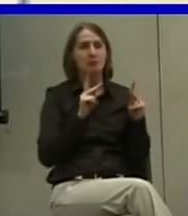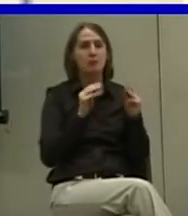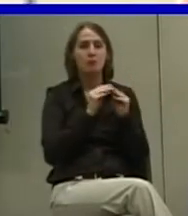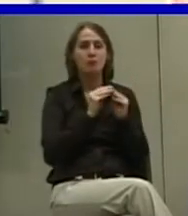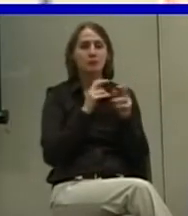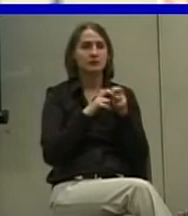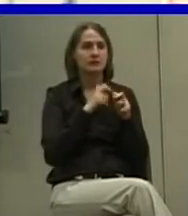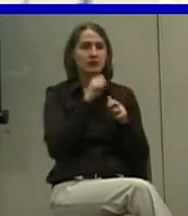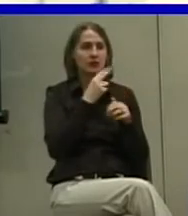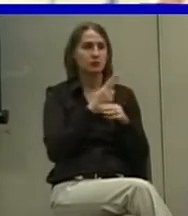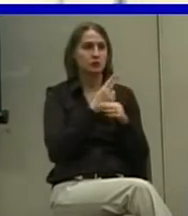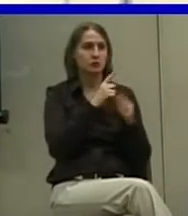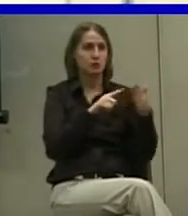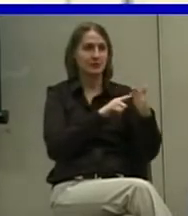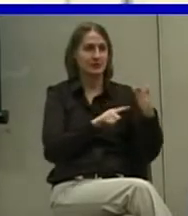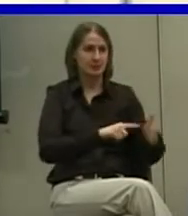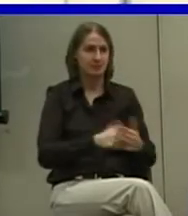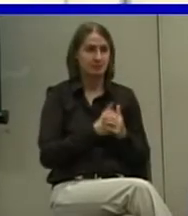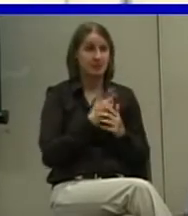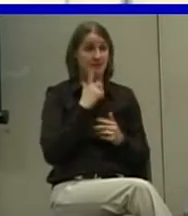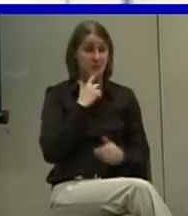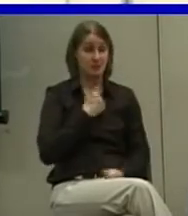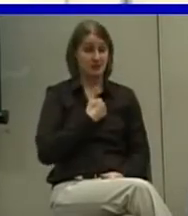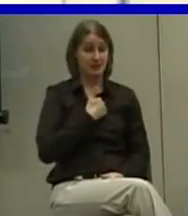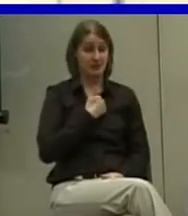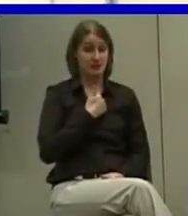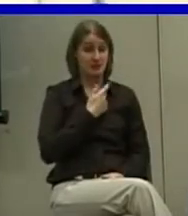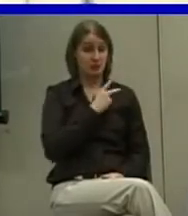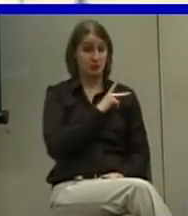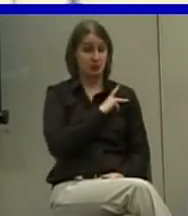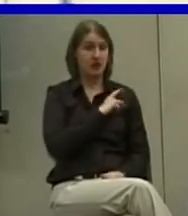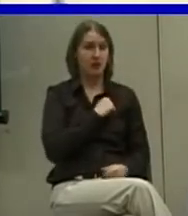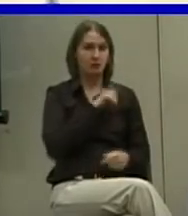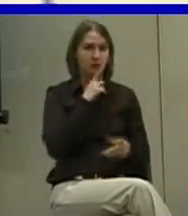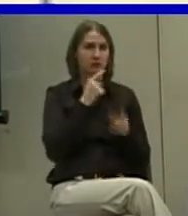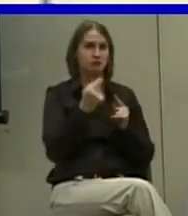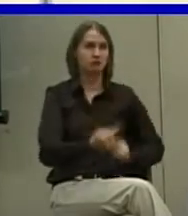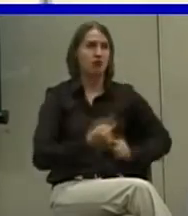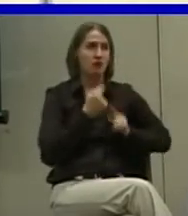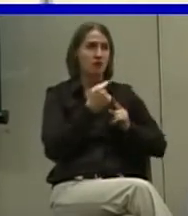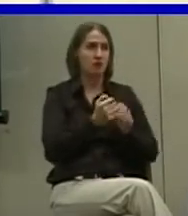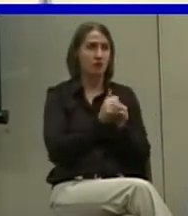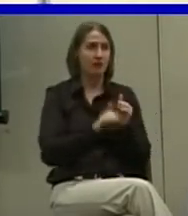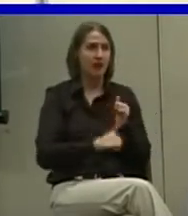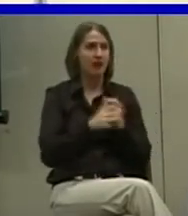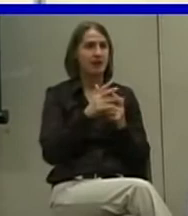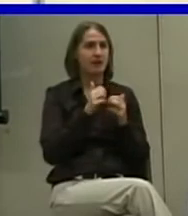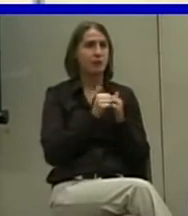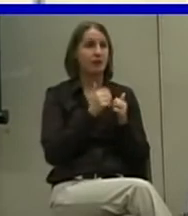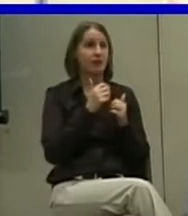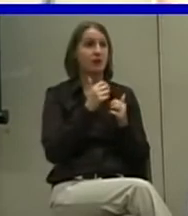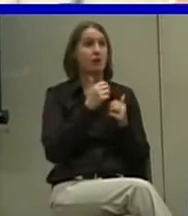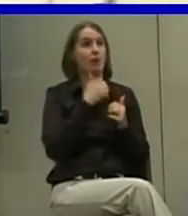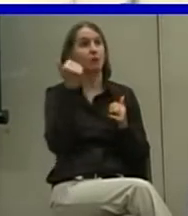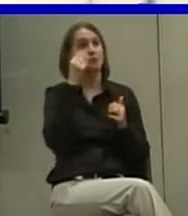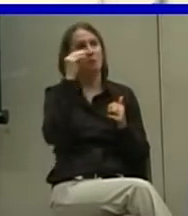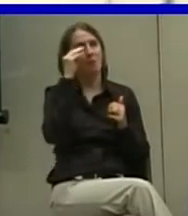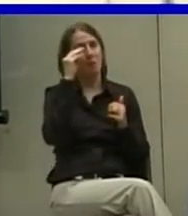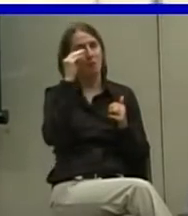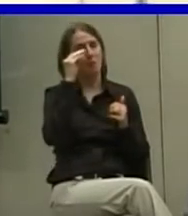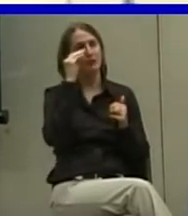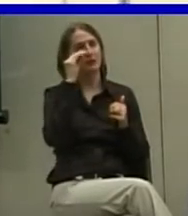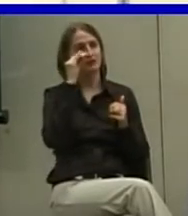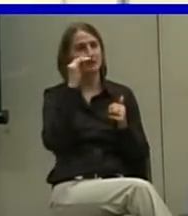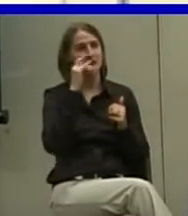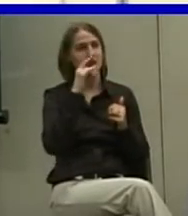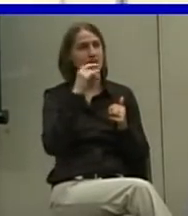using. I know for myself personally, I really struggle with this one when I'm with the adolescent delinquent boys who have the